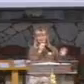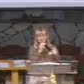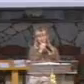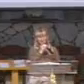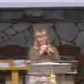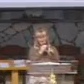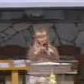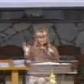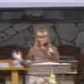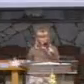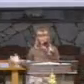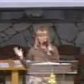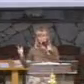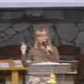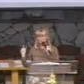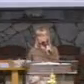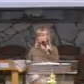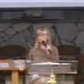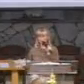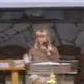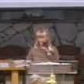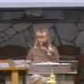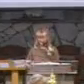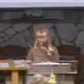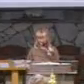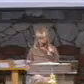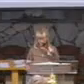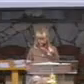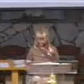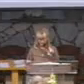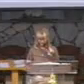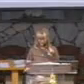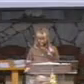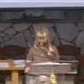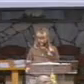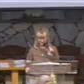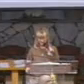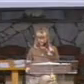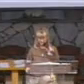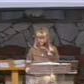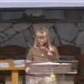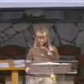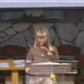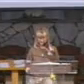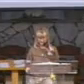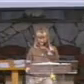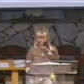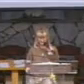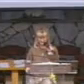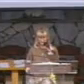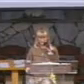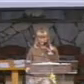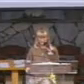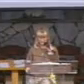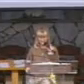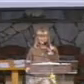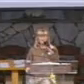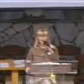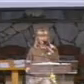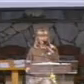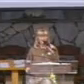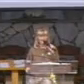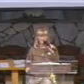So with that in mind, our achievement award this year for meeting our goal is going to be, we're going to